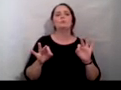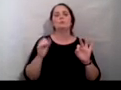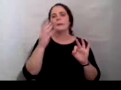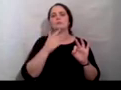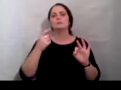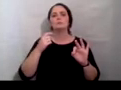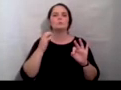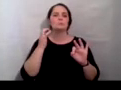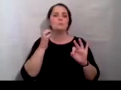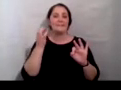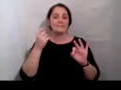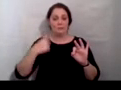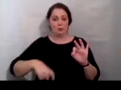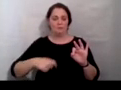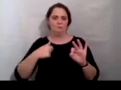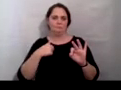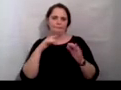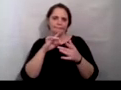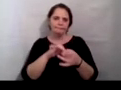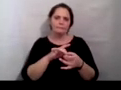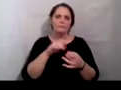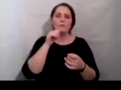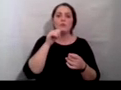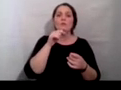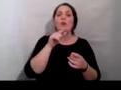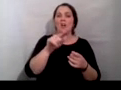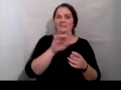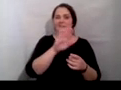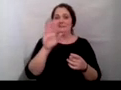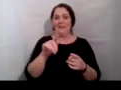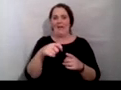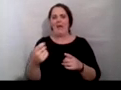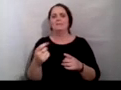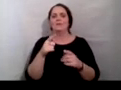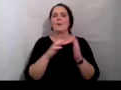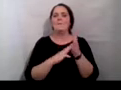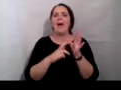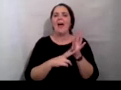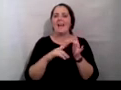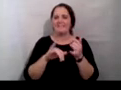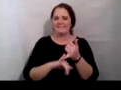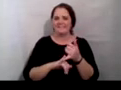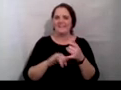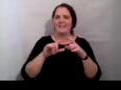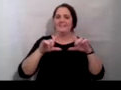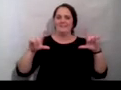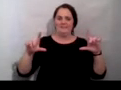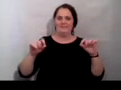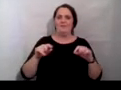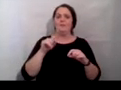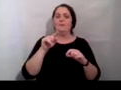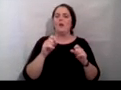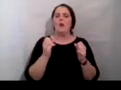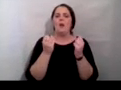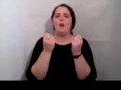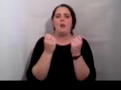non-Indigenous spectator. But the thing with Mavis Ngallametta's art, which is on the right, is that she is not